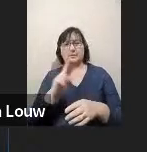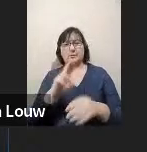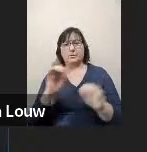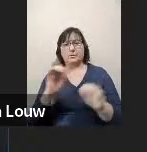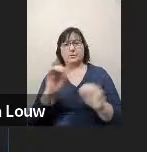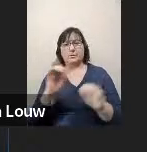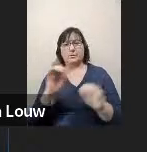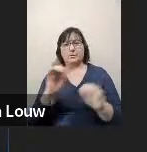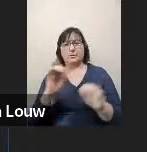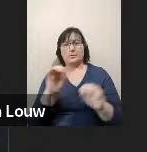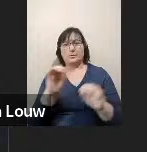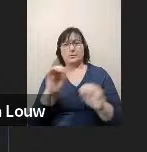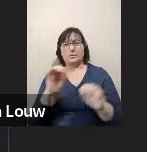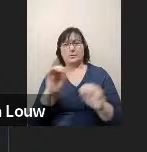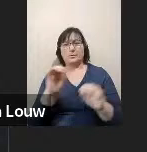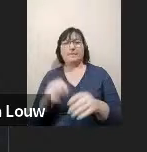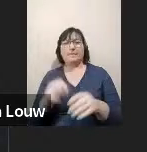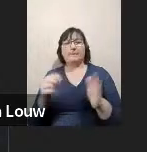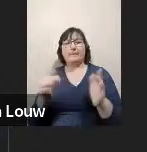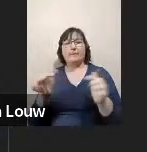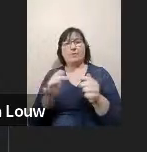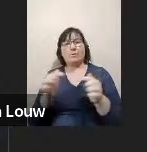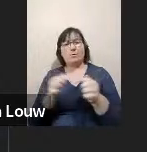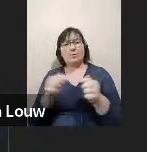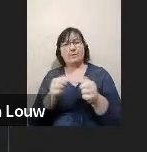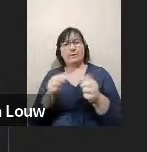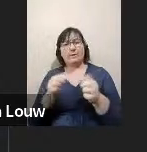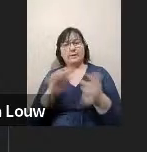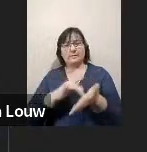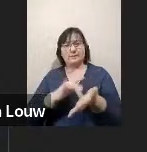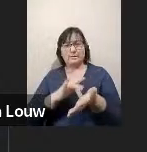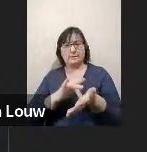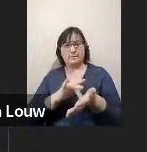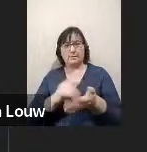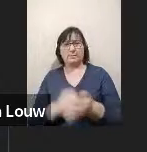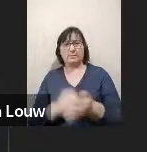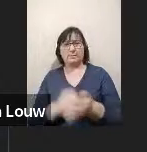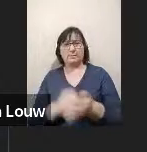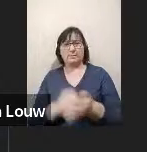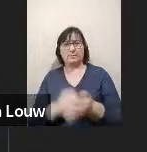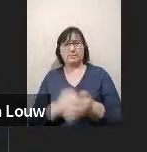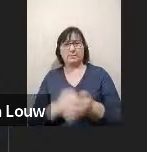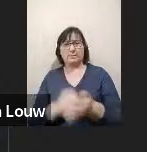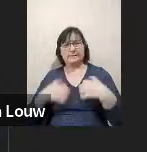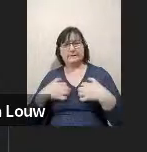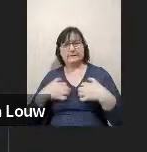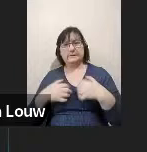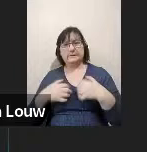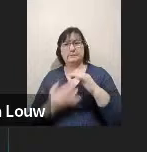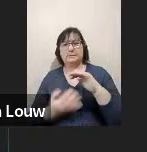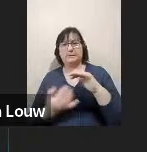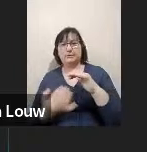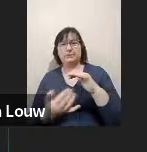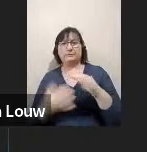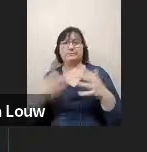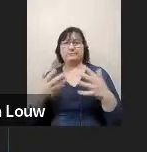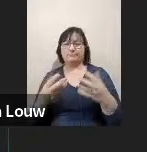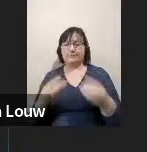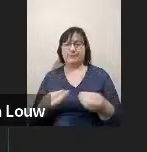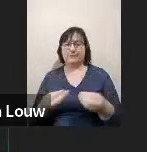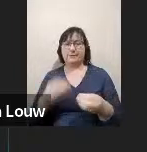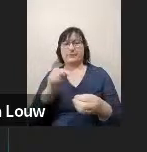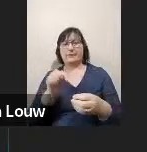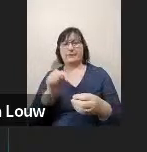queries. Because of his zest for learning, he received training on income tax, value-added tax, and